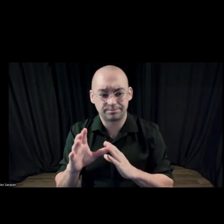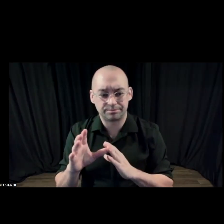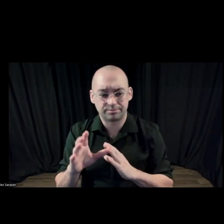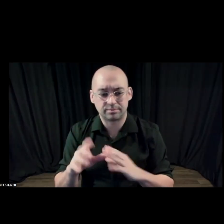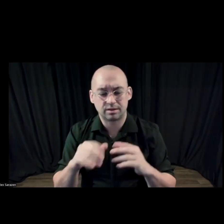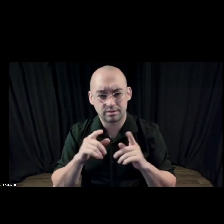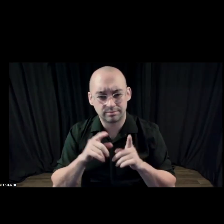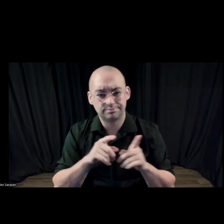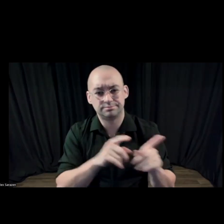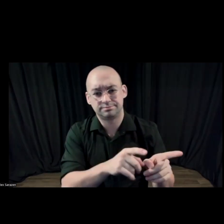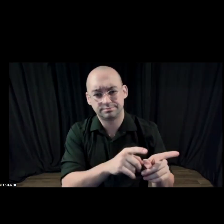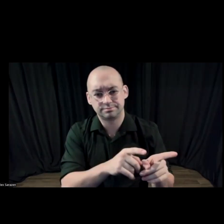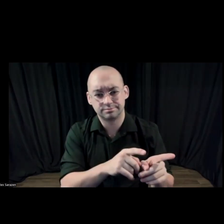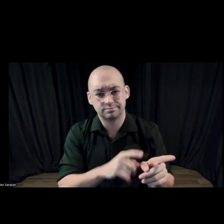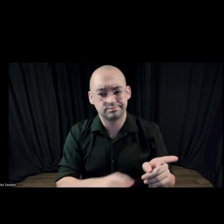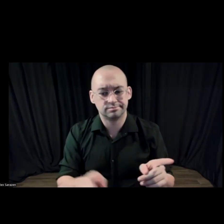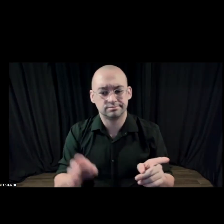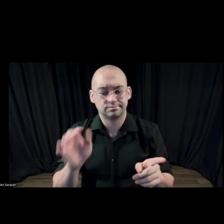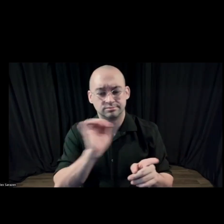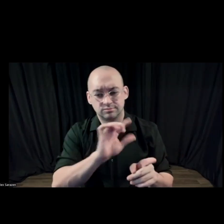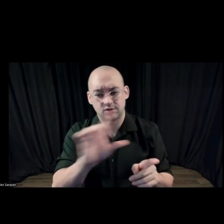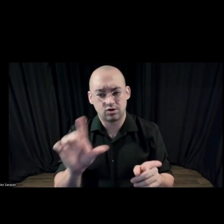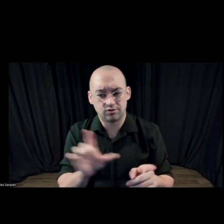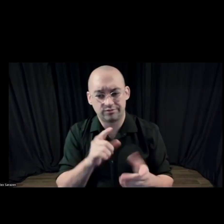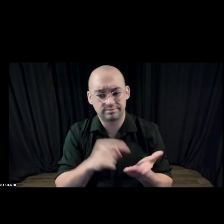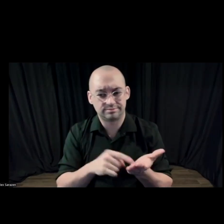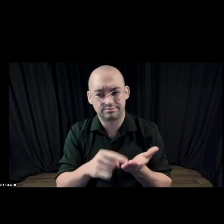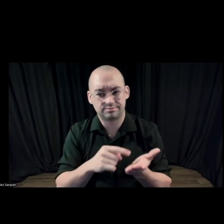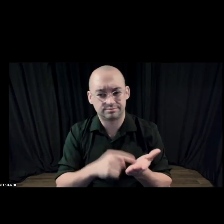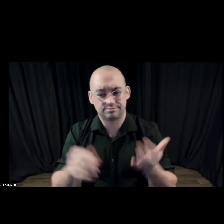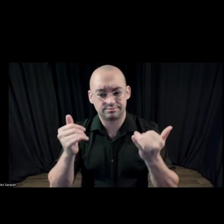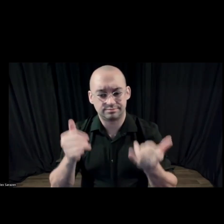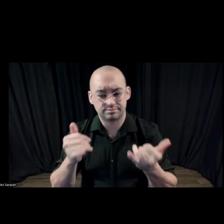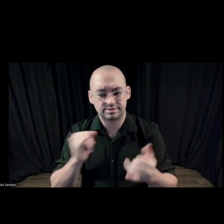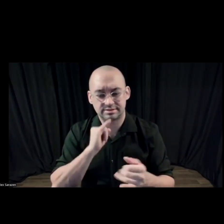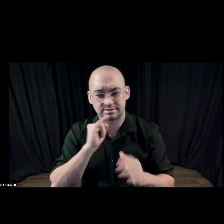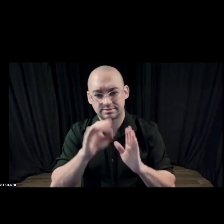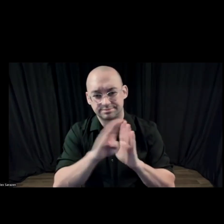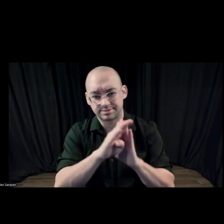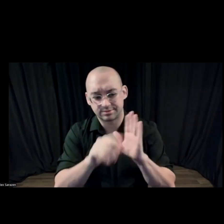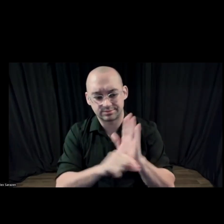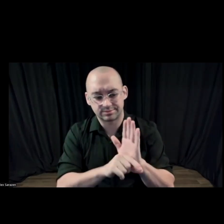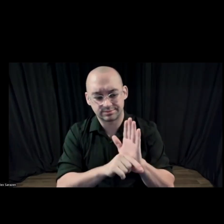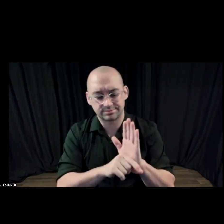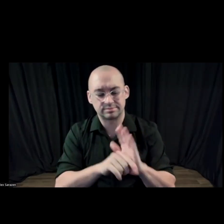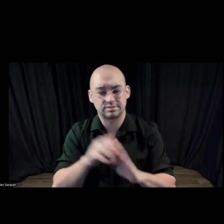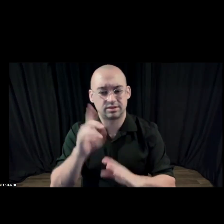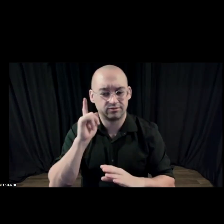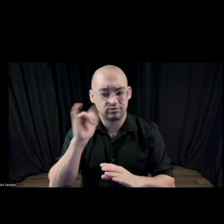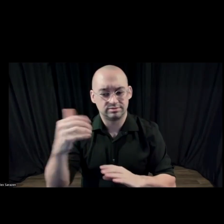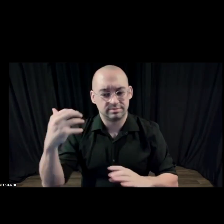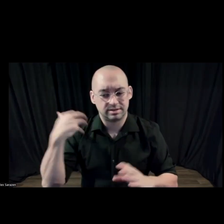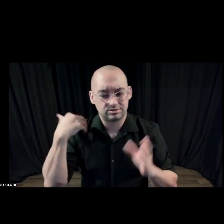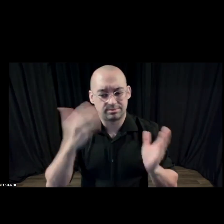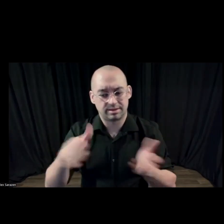ensues that all of what we're discussing is in the context and the frame of California's Master Plan for